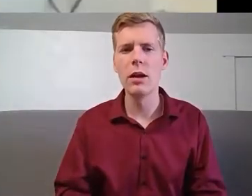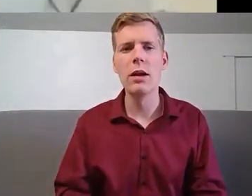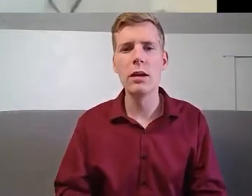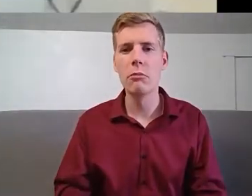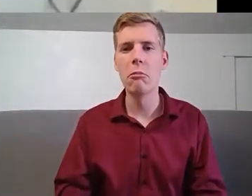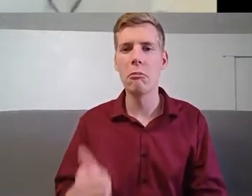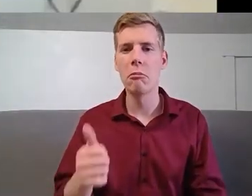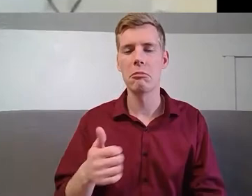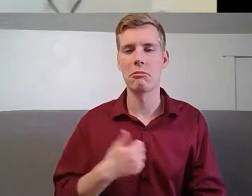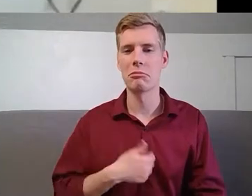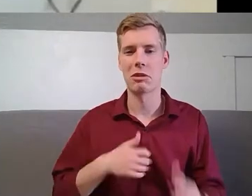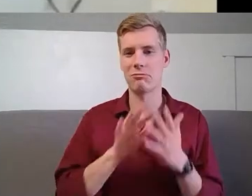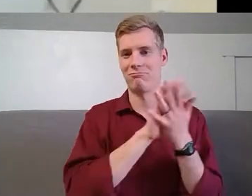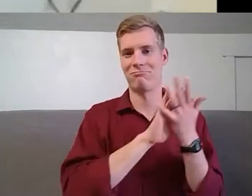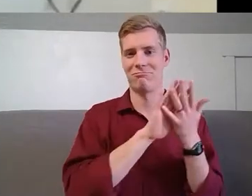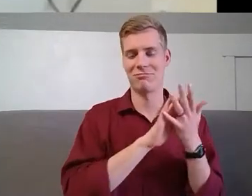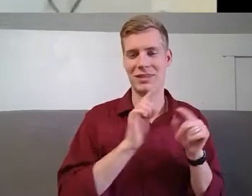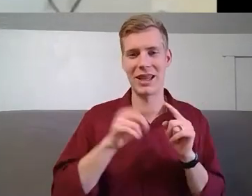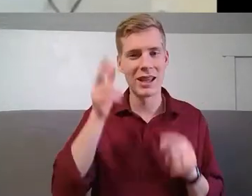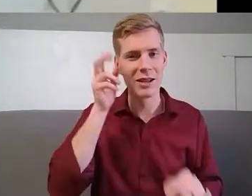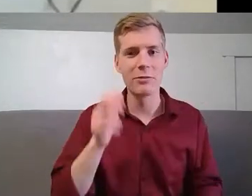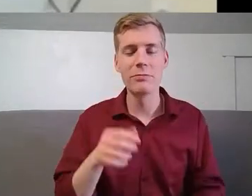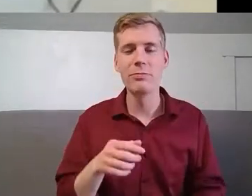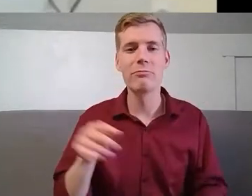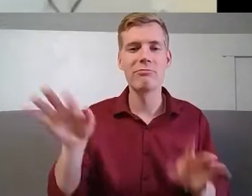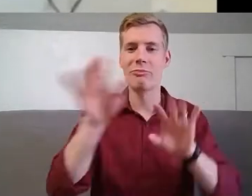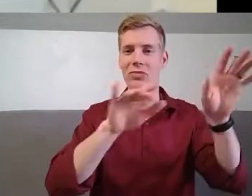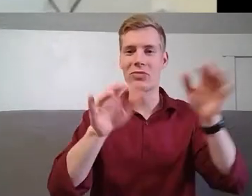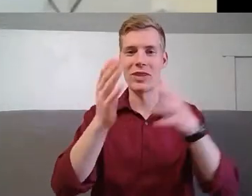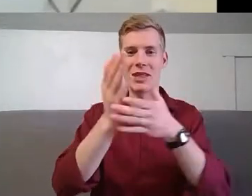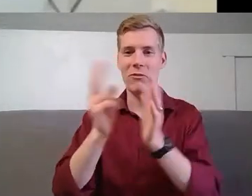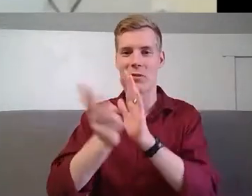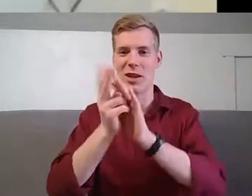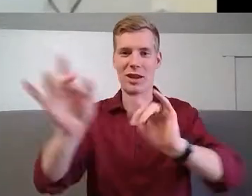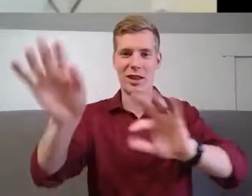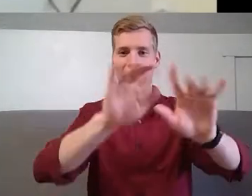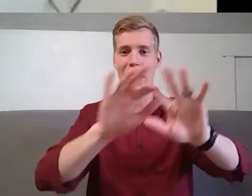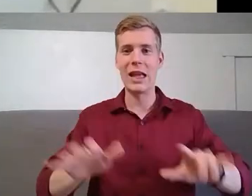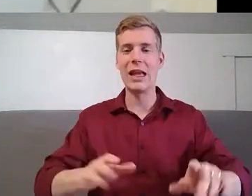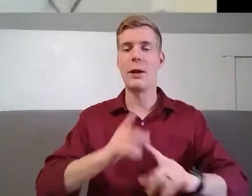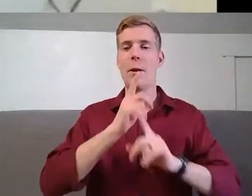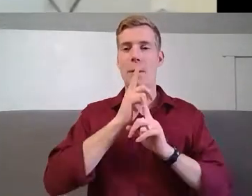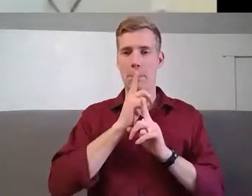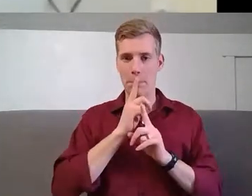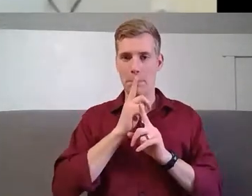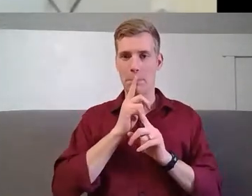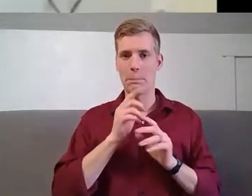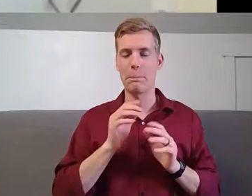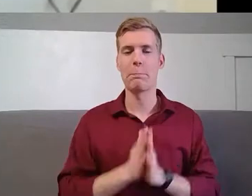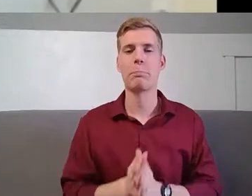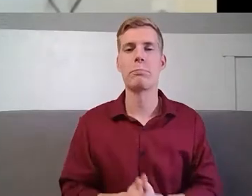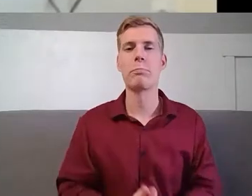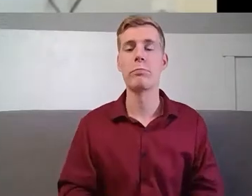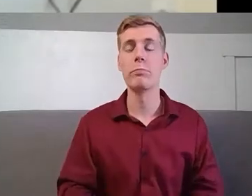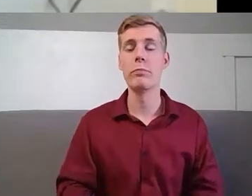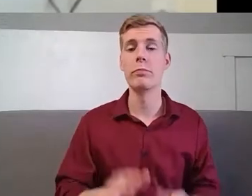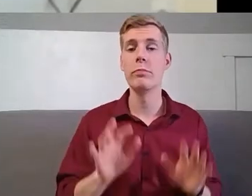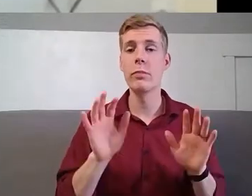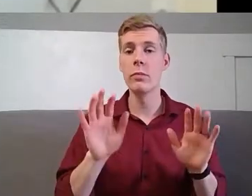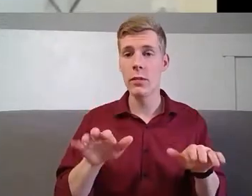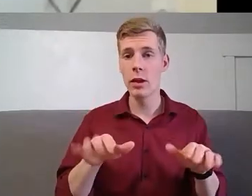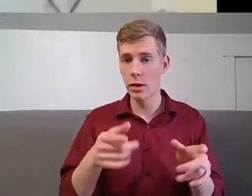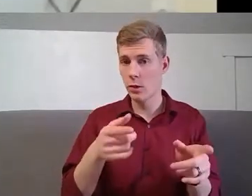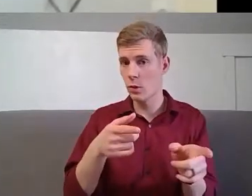All right. Sorry, there was a couple of feedback going on, so I muted. Okay, really quick,